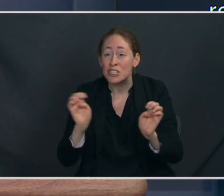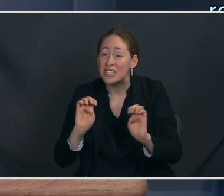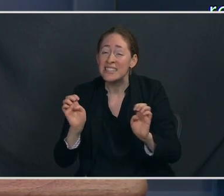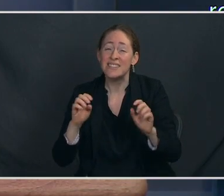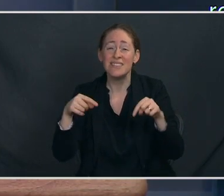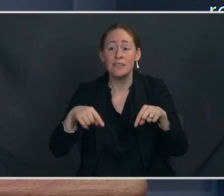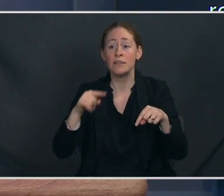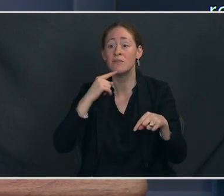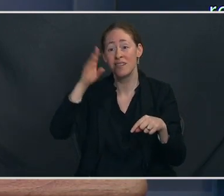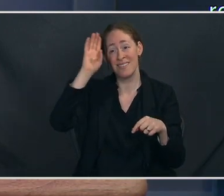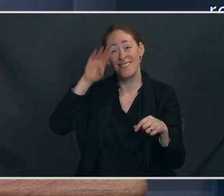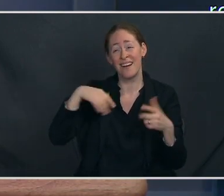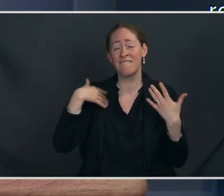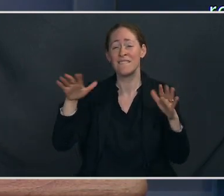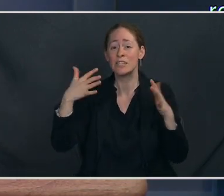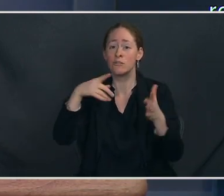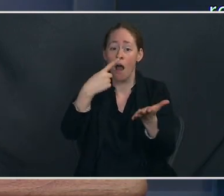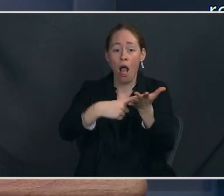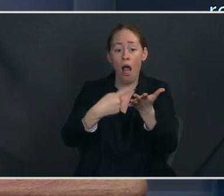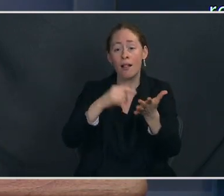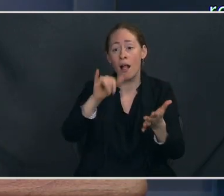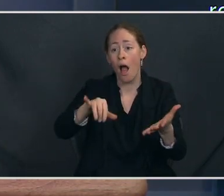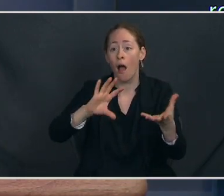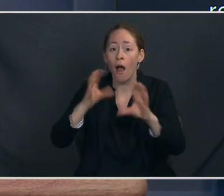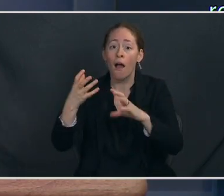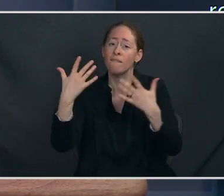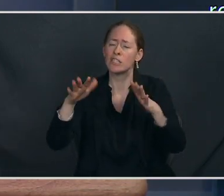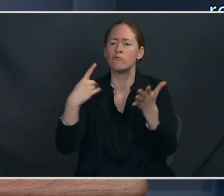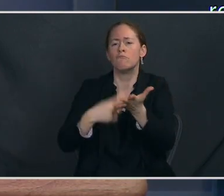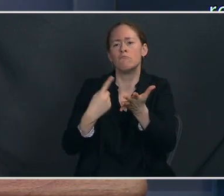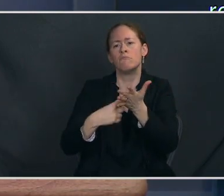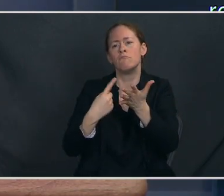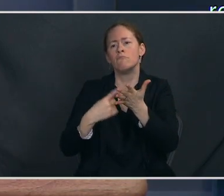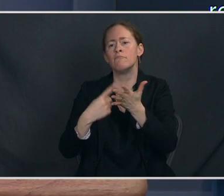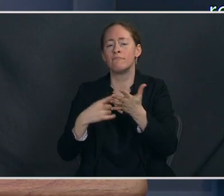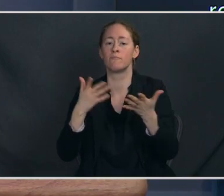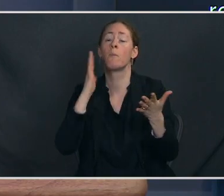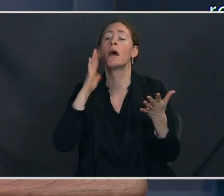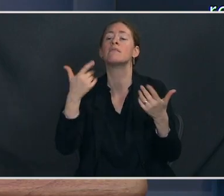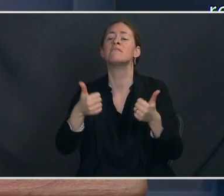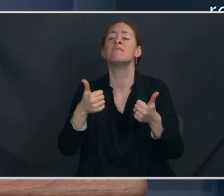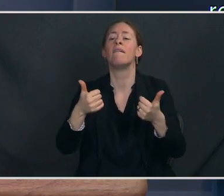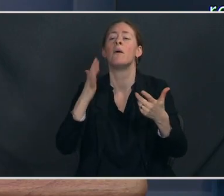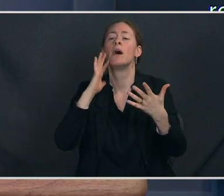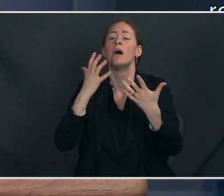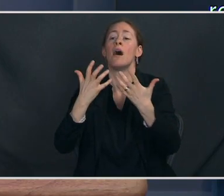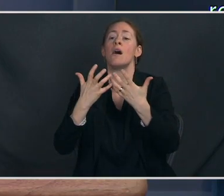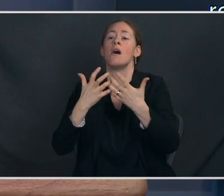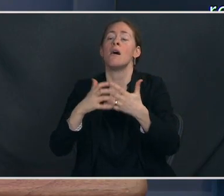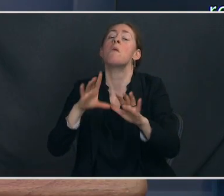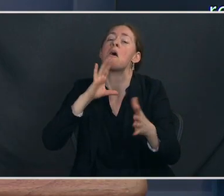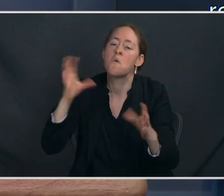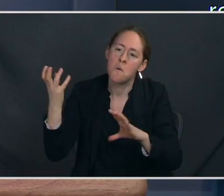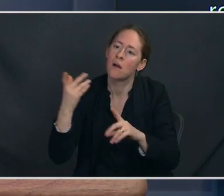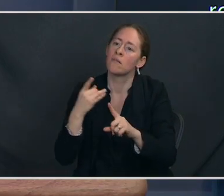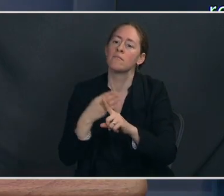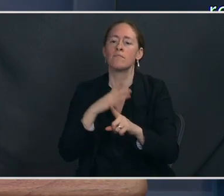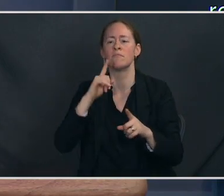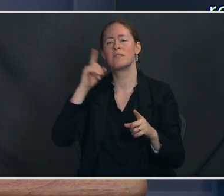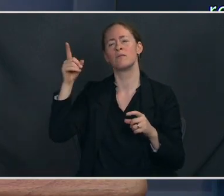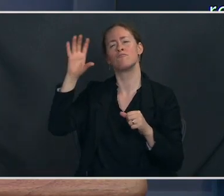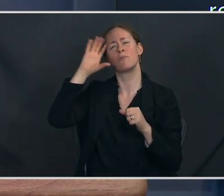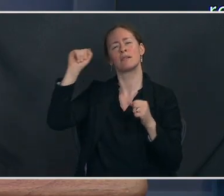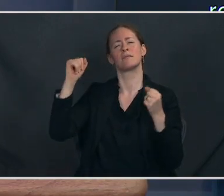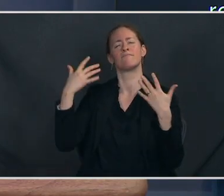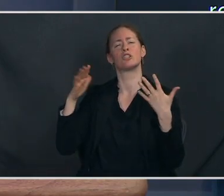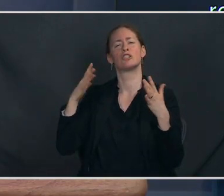some time yourself, oftentimes things come together right before there's a vote, right? The president kind of alluded to this yesterday, but